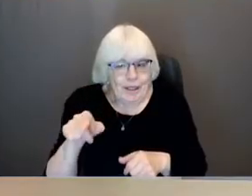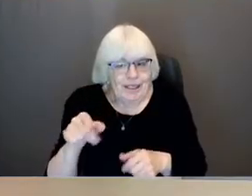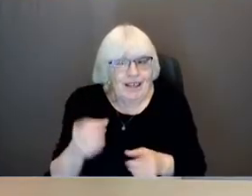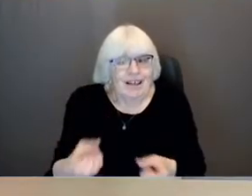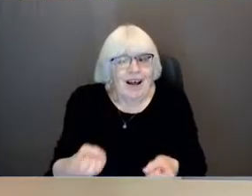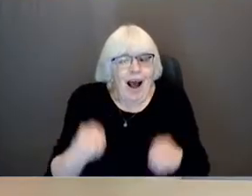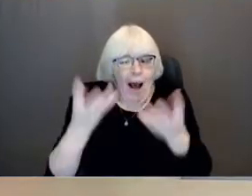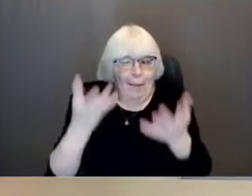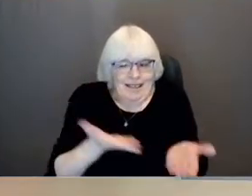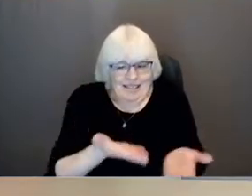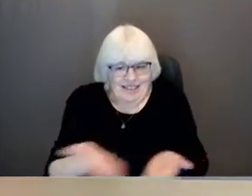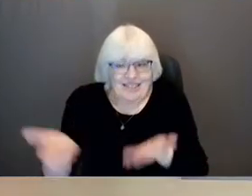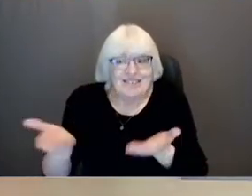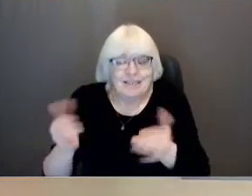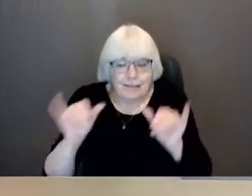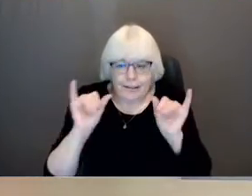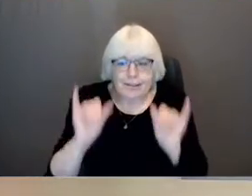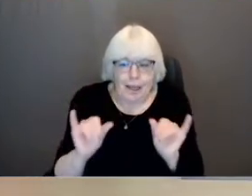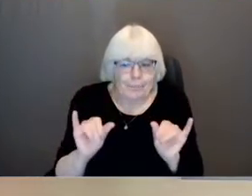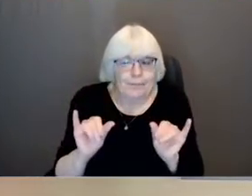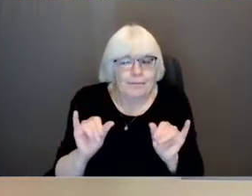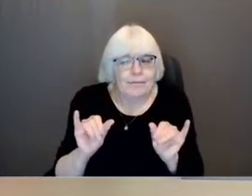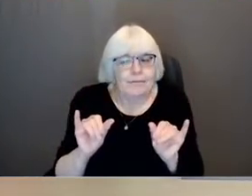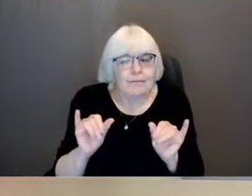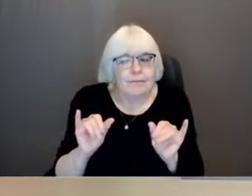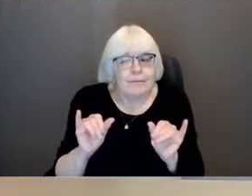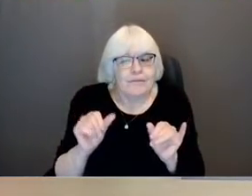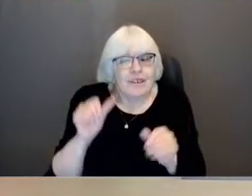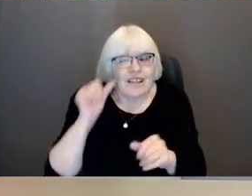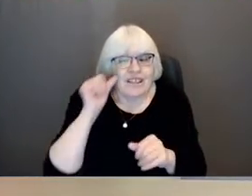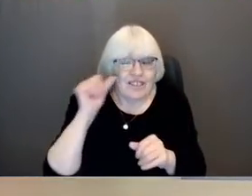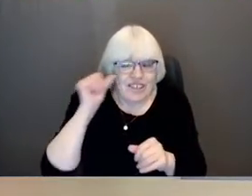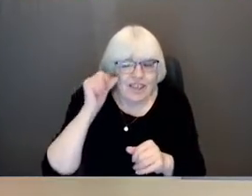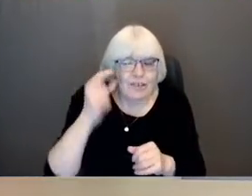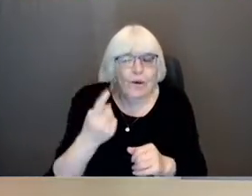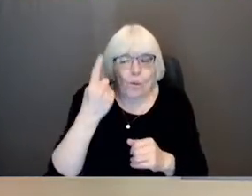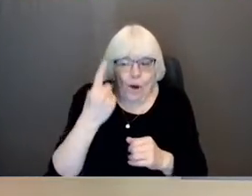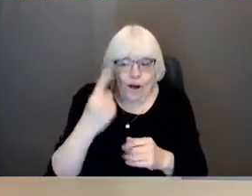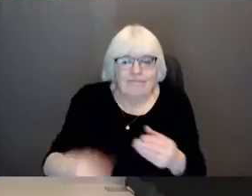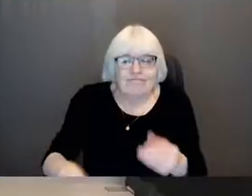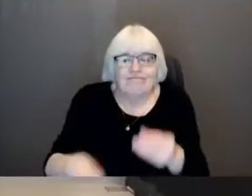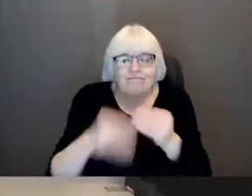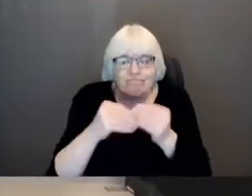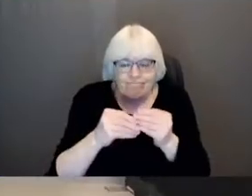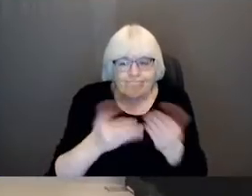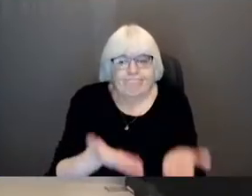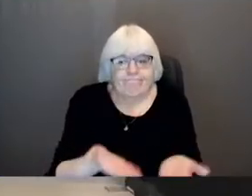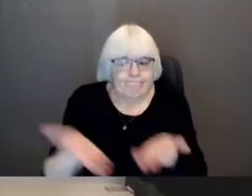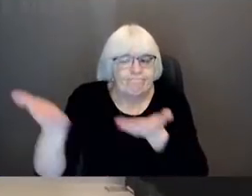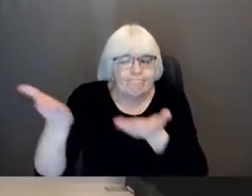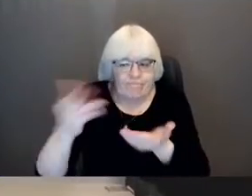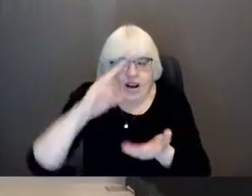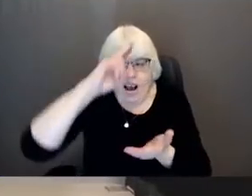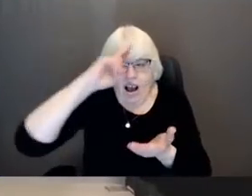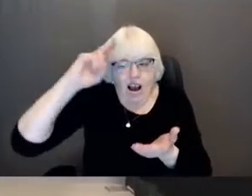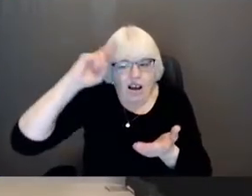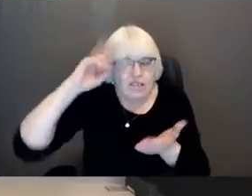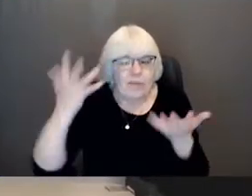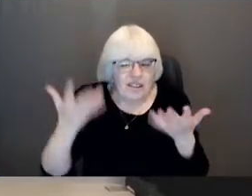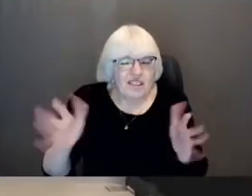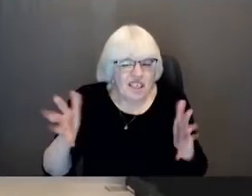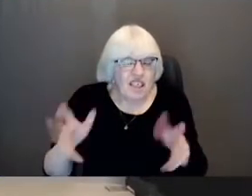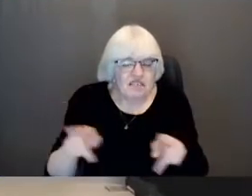in hospital being treated for COVID. Okay, thank you. Thank you. Louise Martin,